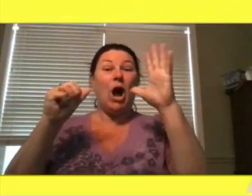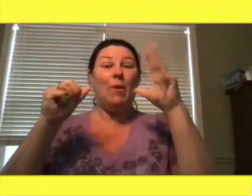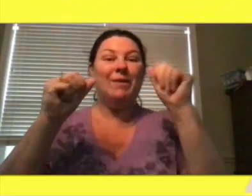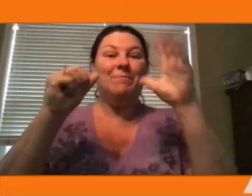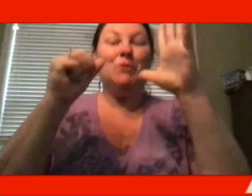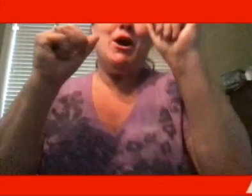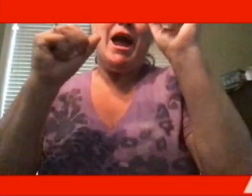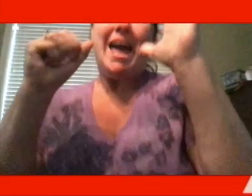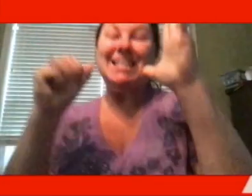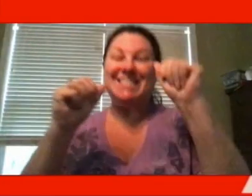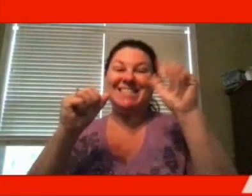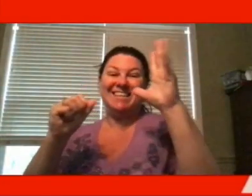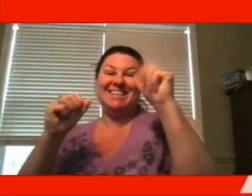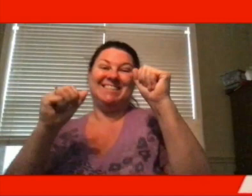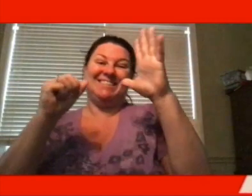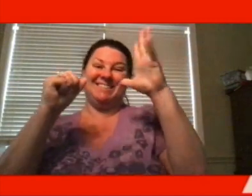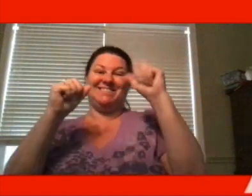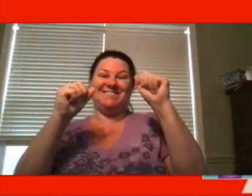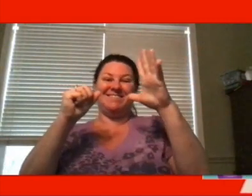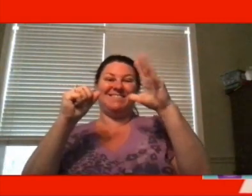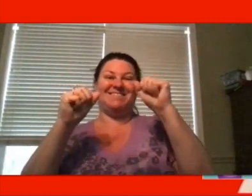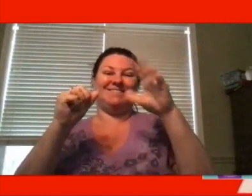Let's go, move your hands.